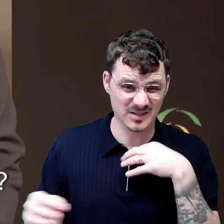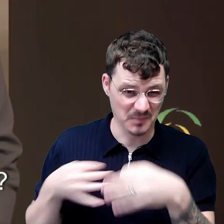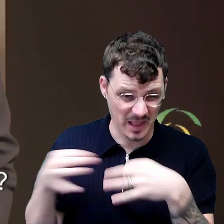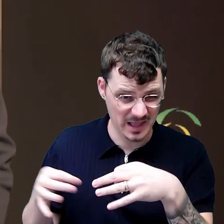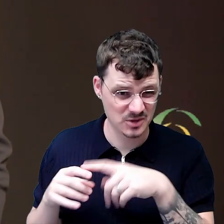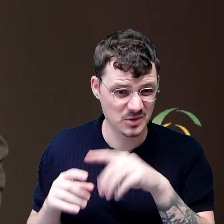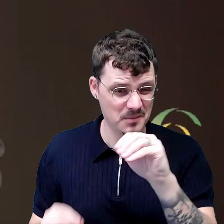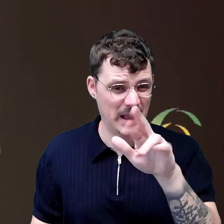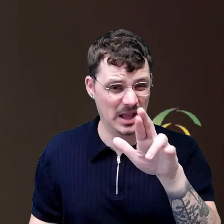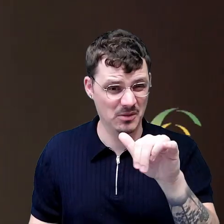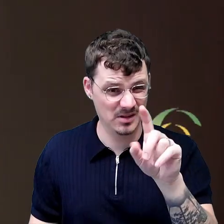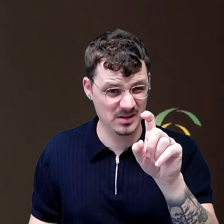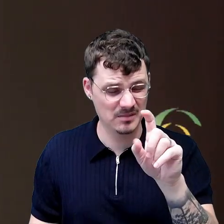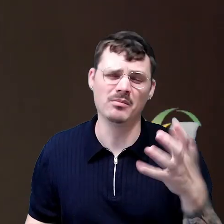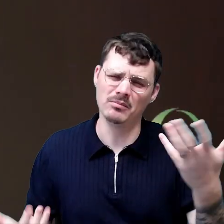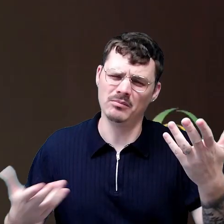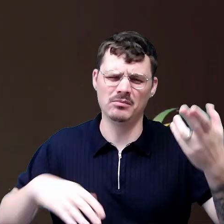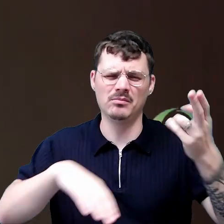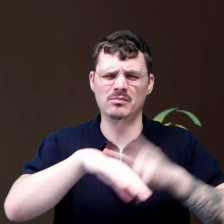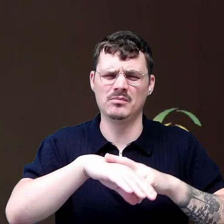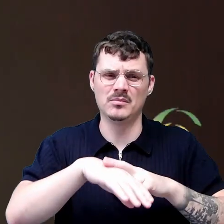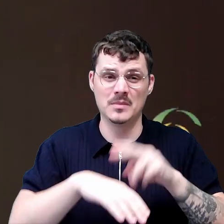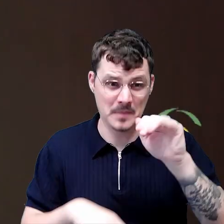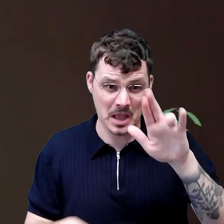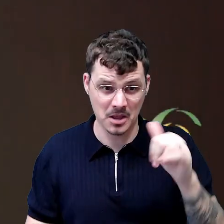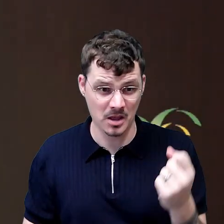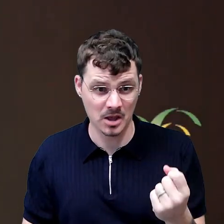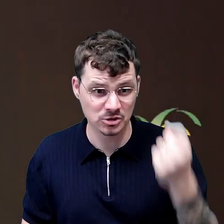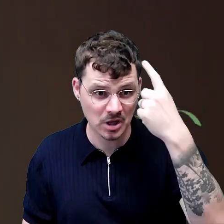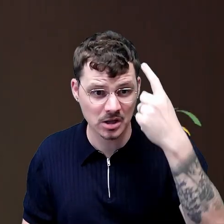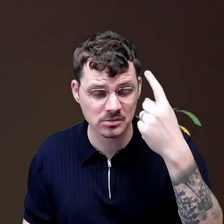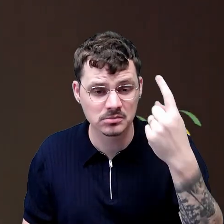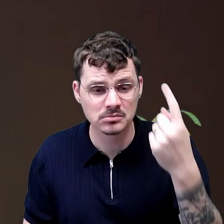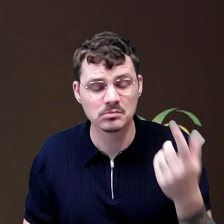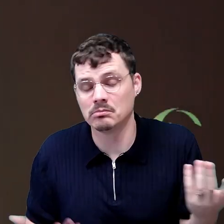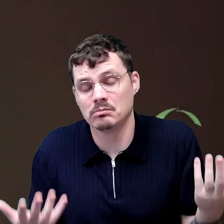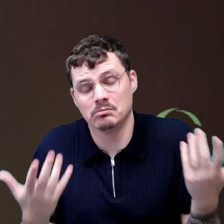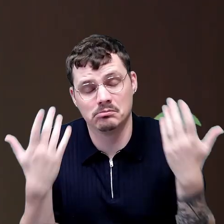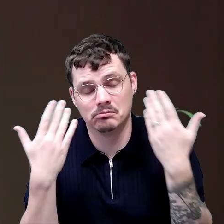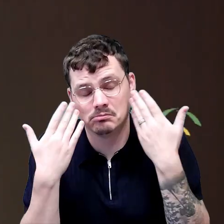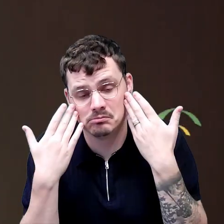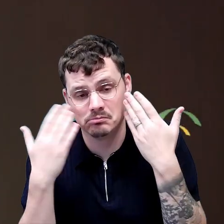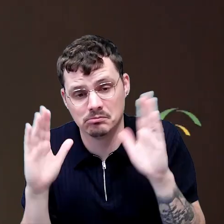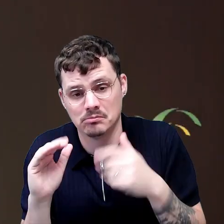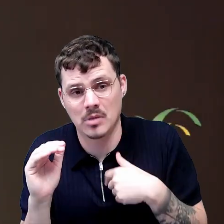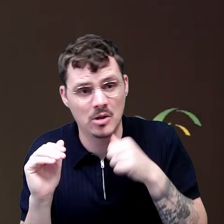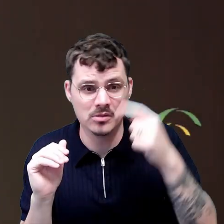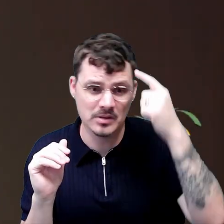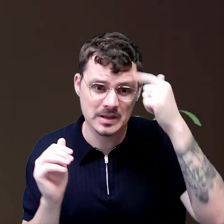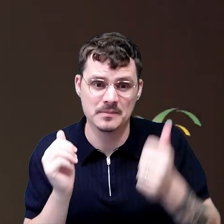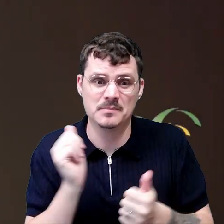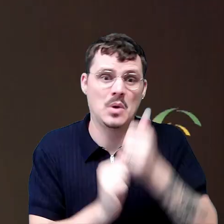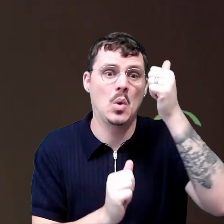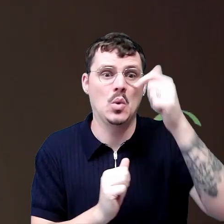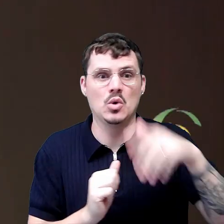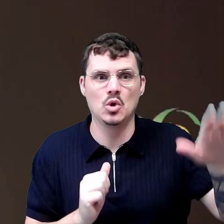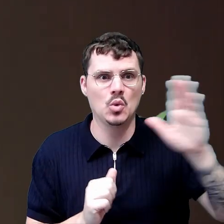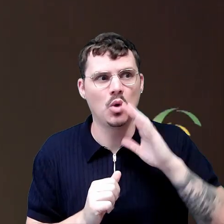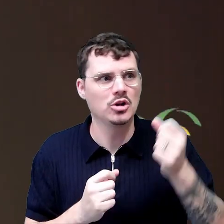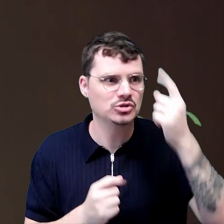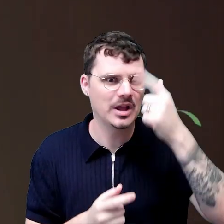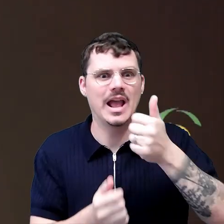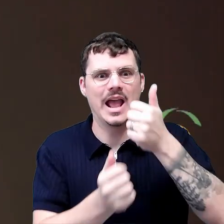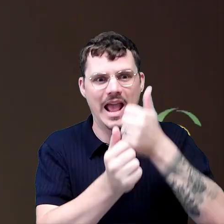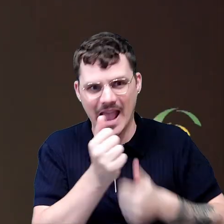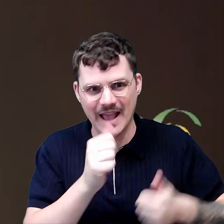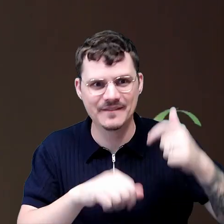to Mary? Of course I do. Does she understand every word I say? I don't know. I don't think most people understand every